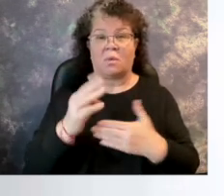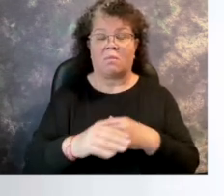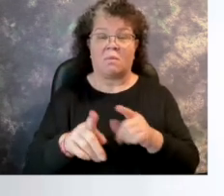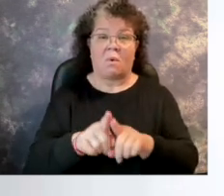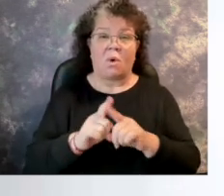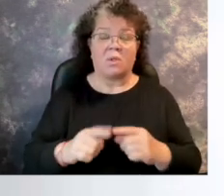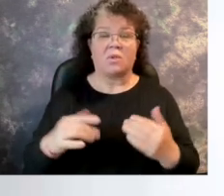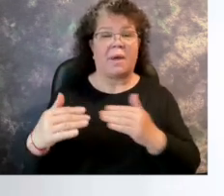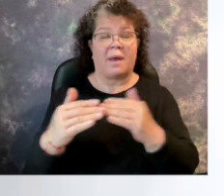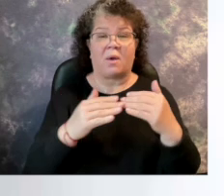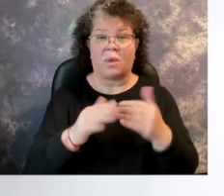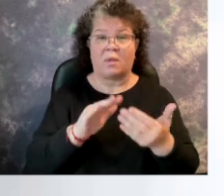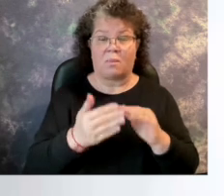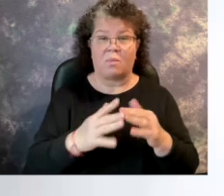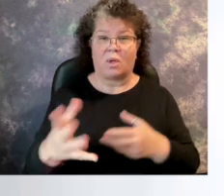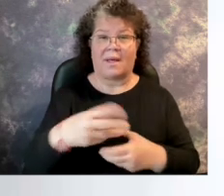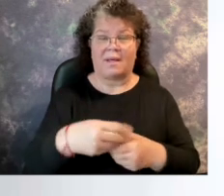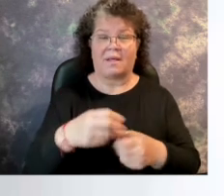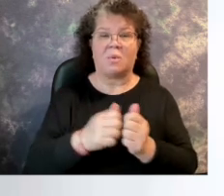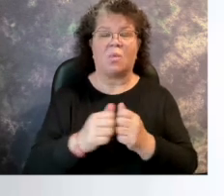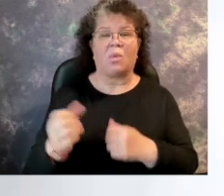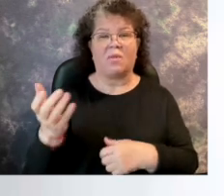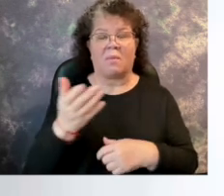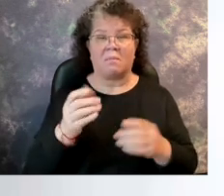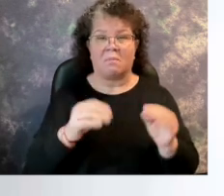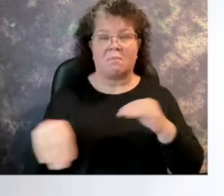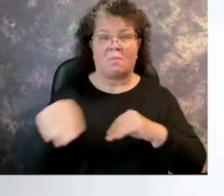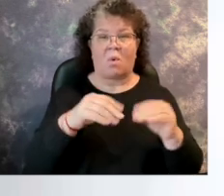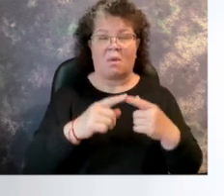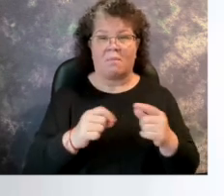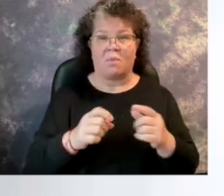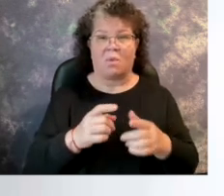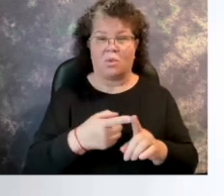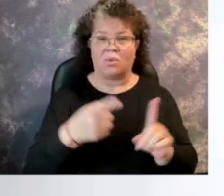community engagement efforts with the Mobile Source Control Division Equity Work Group.